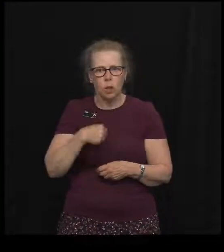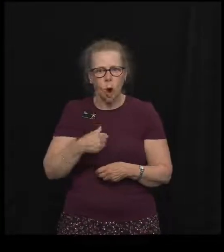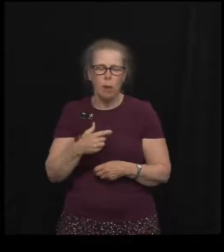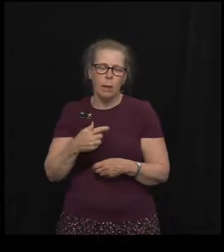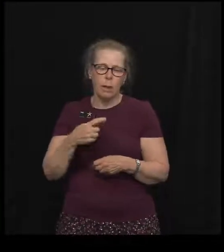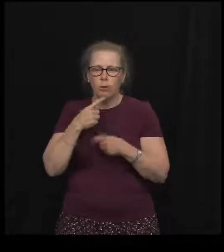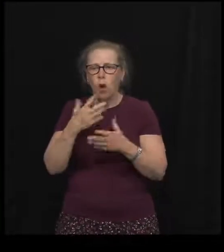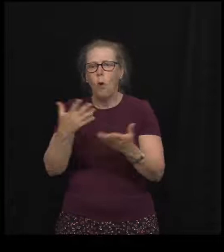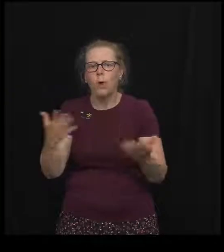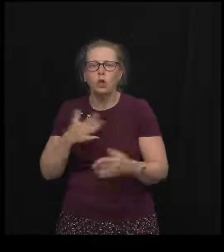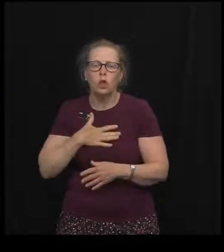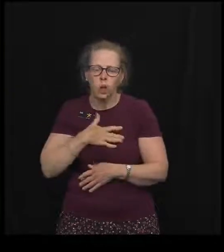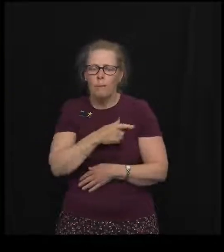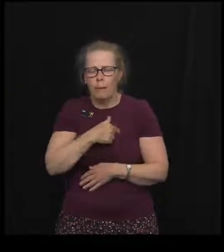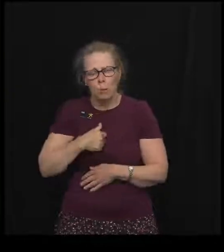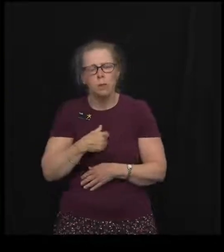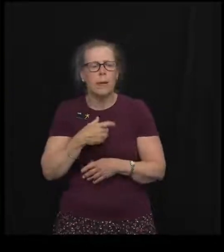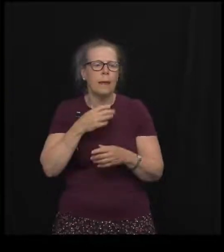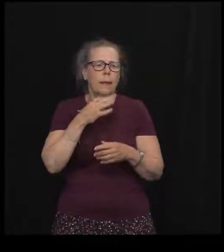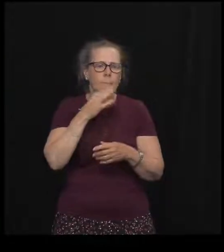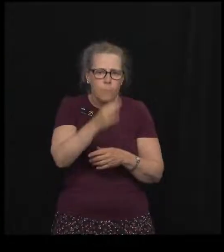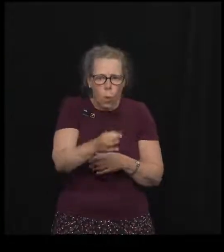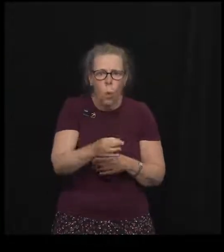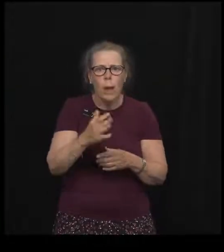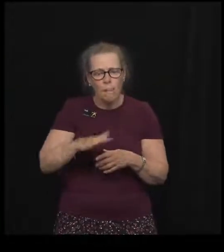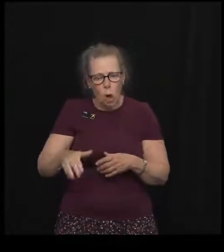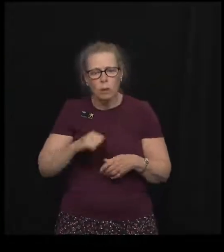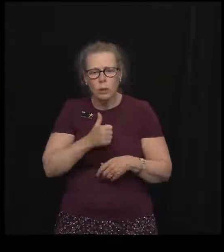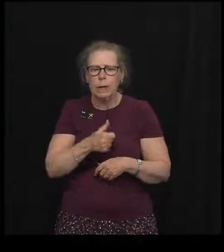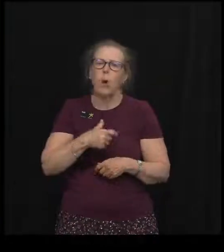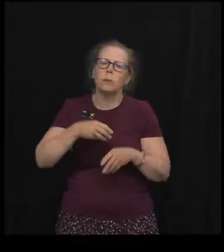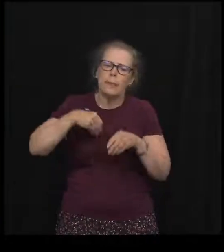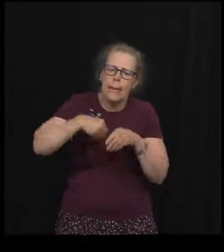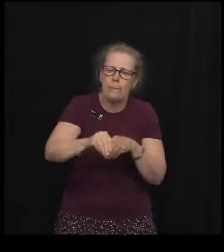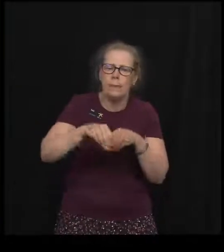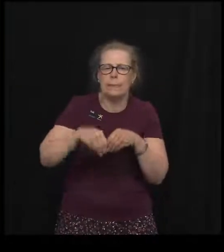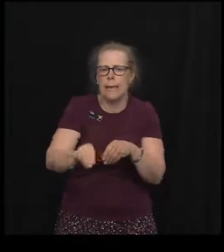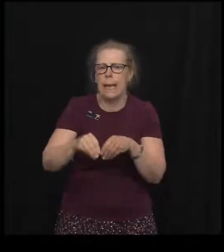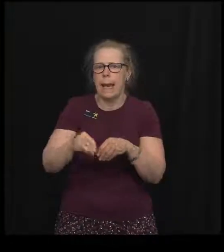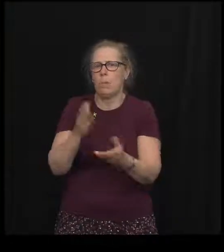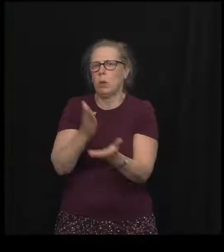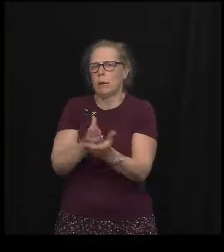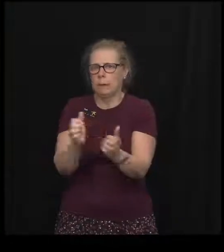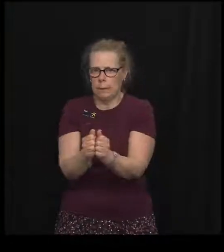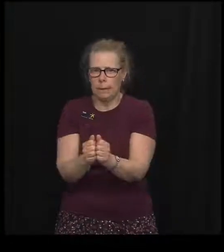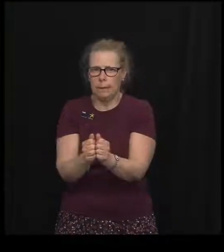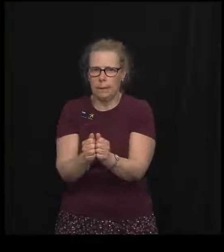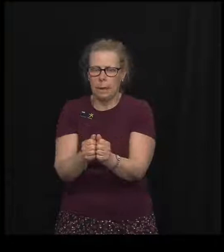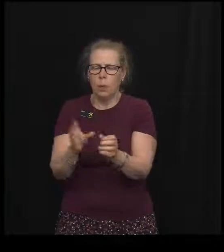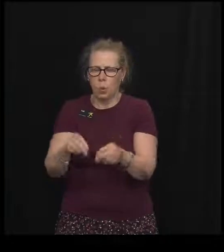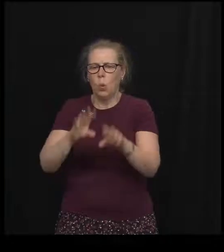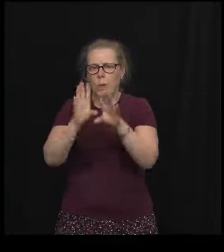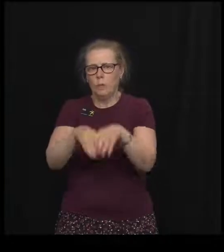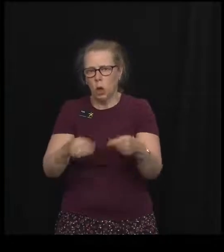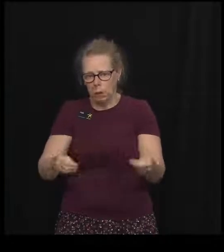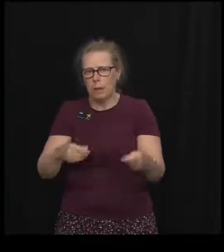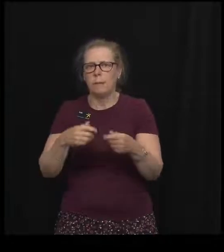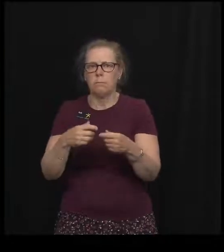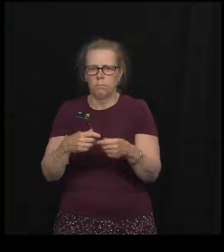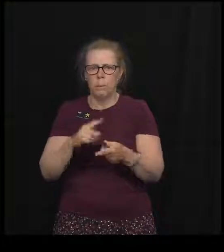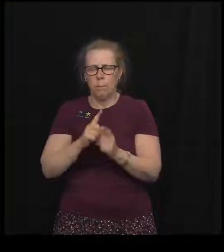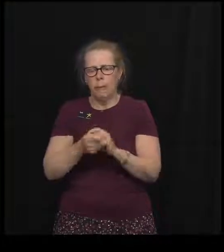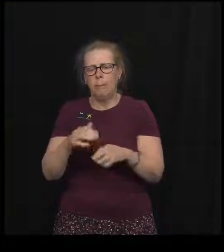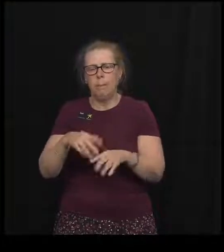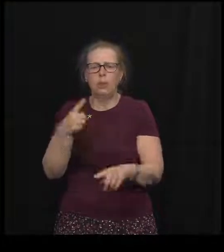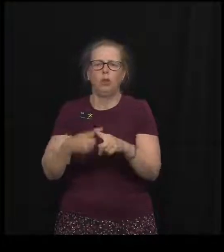these are investments, because what happens around the world is going to come back to us. And I'm very happy to hear when we talk about in the private sector, they